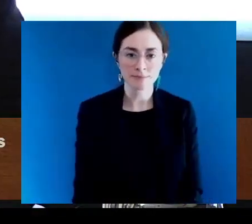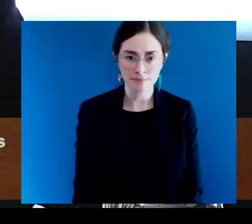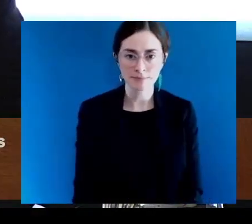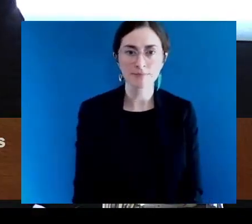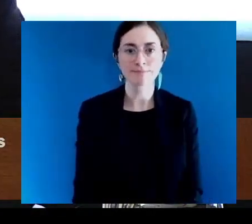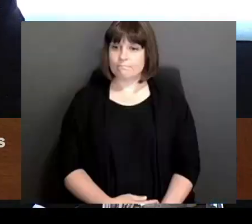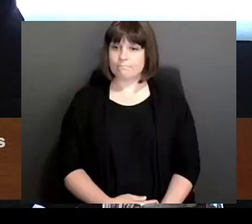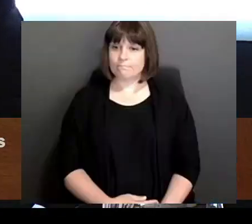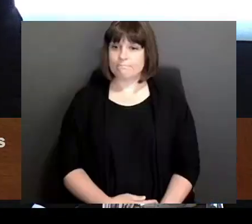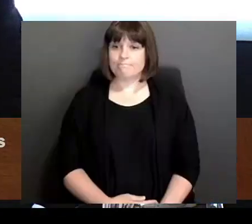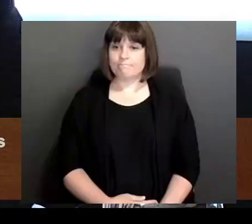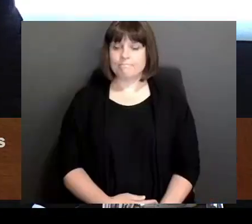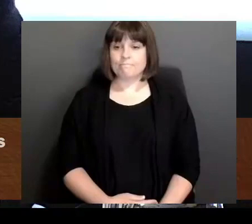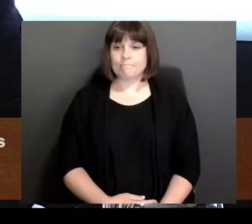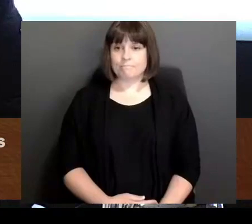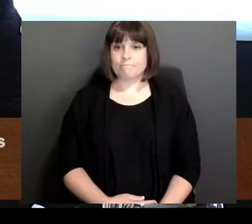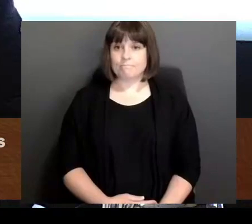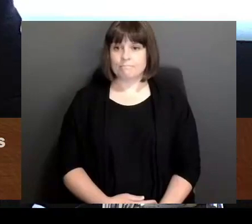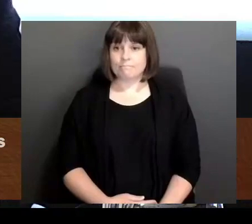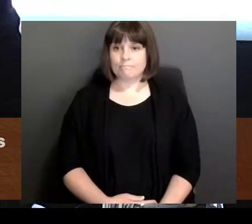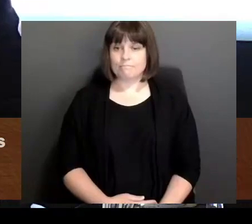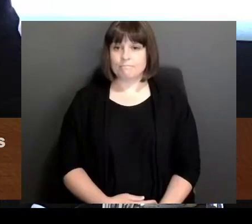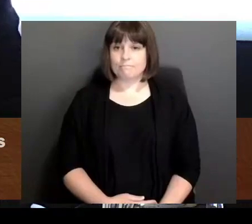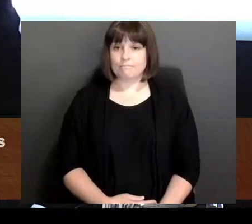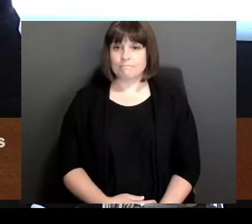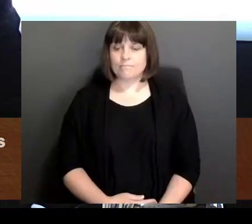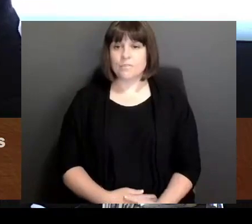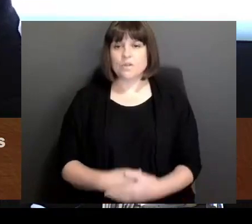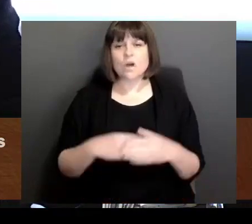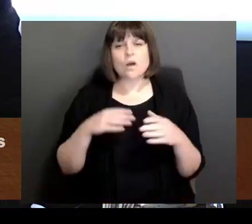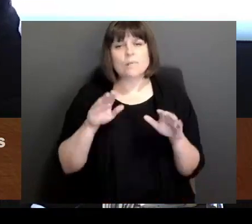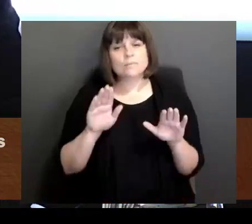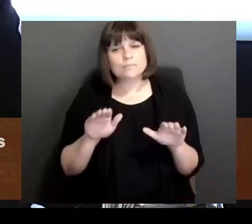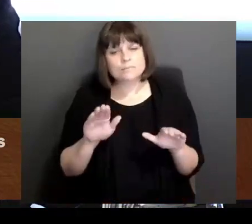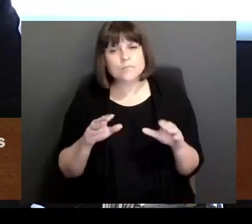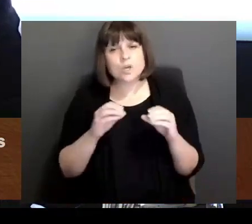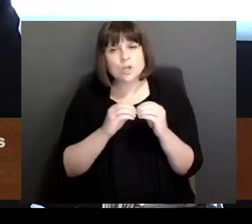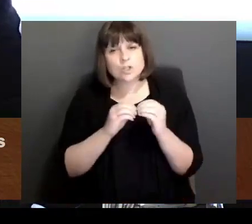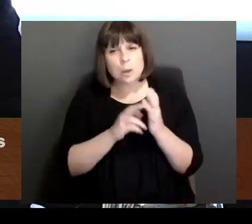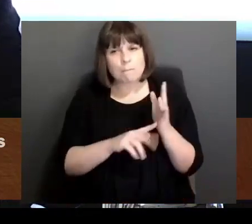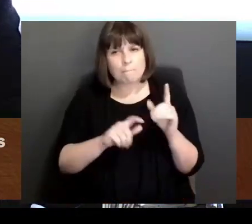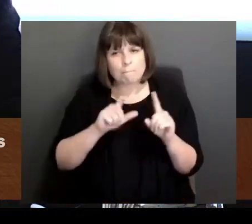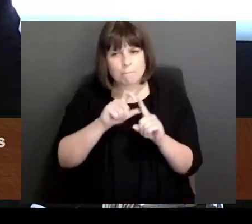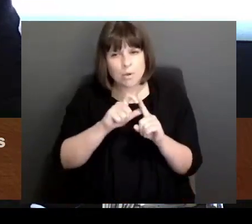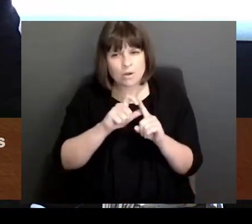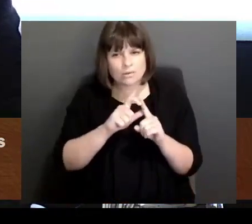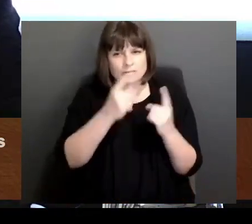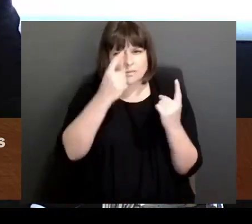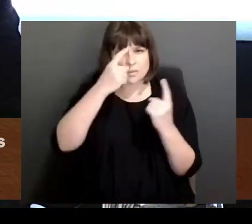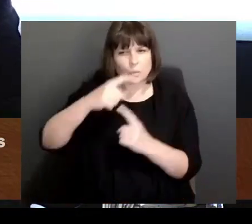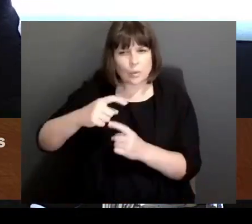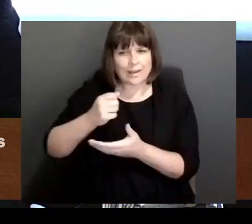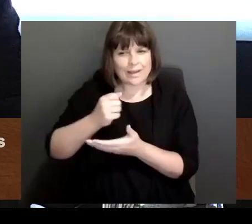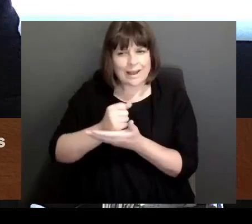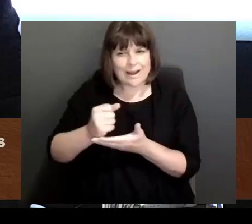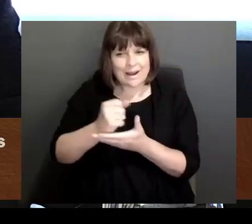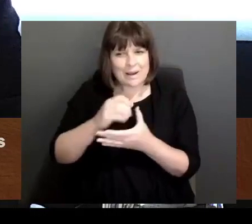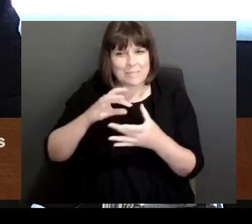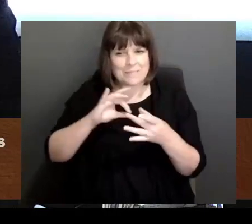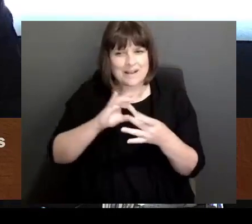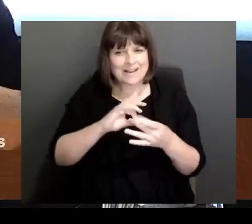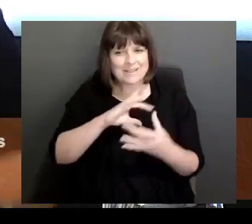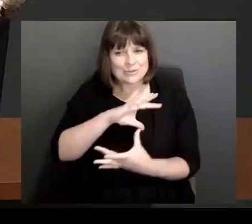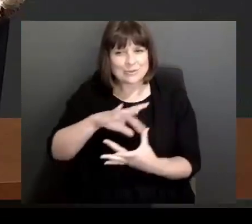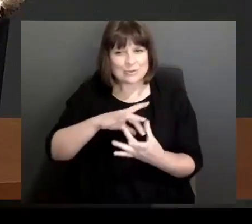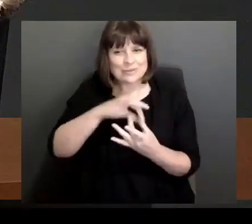you put a number or a figure on a bond for spiritual connection to land that's broken, for